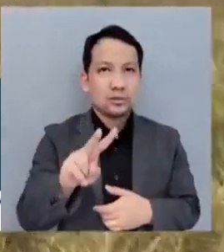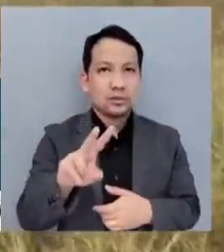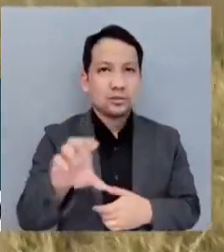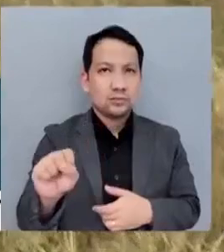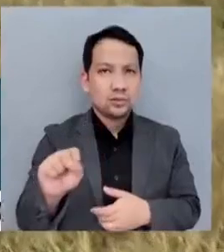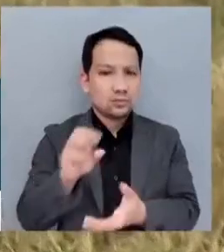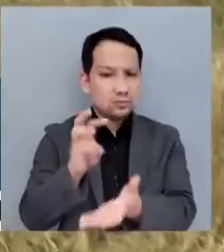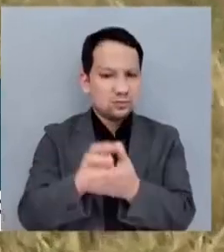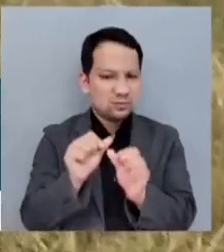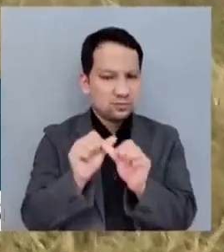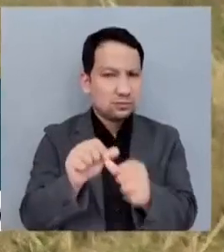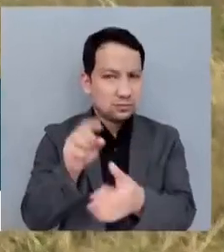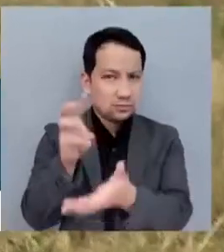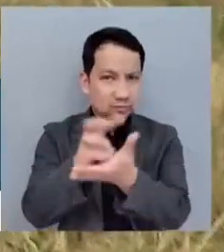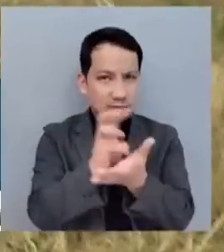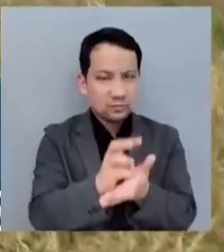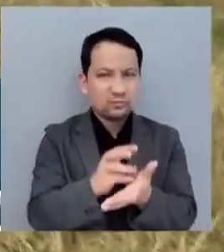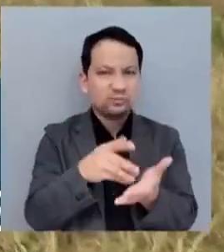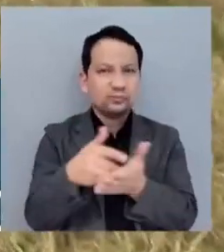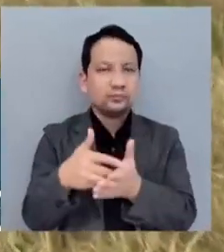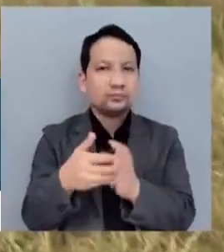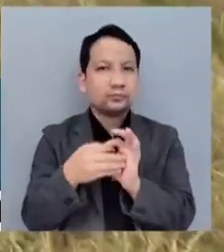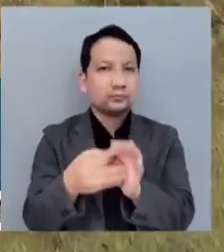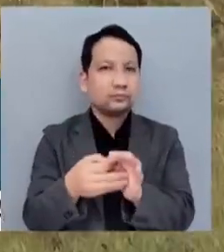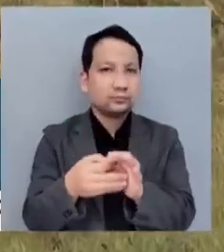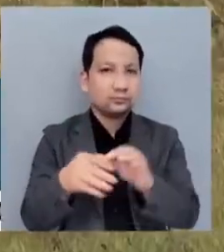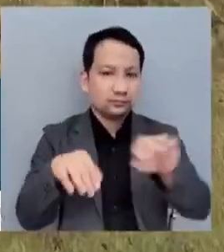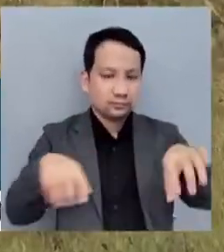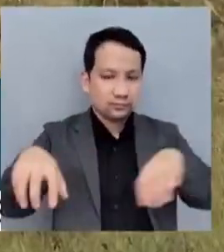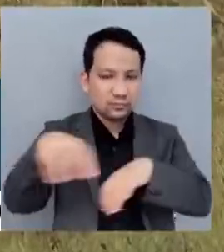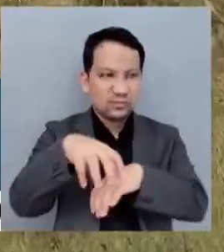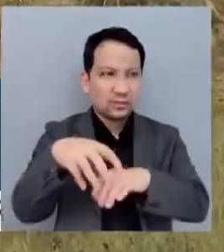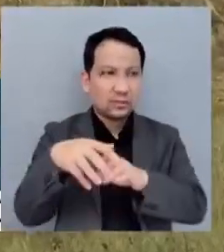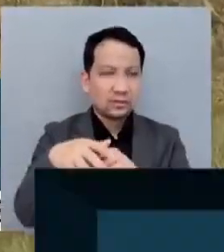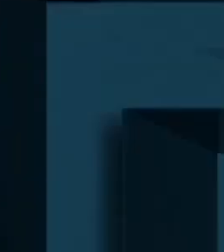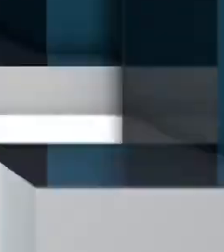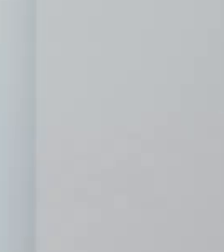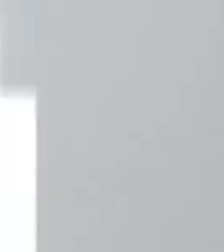were picked to address vulnerabilities in several locations.